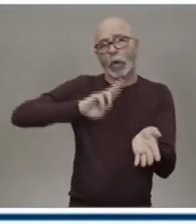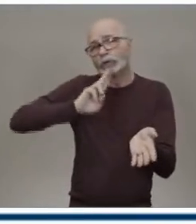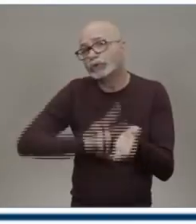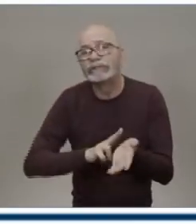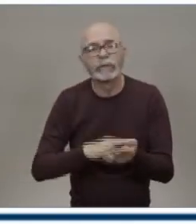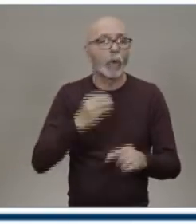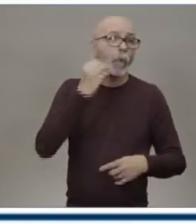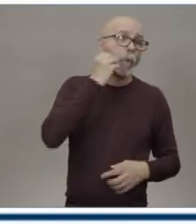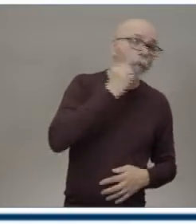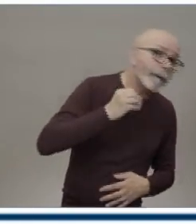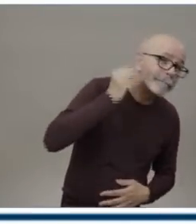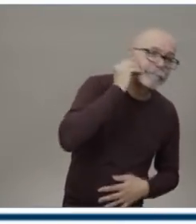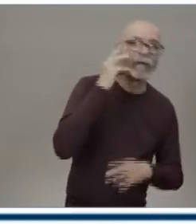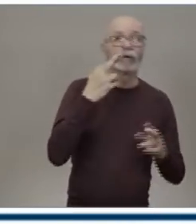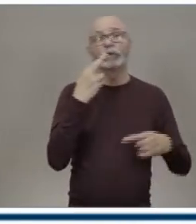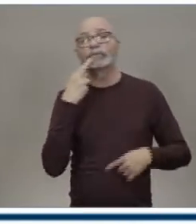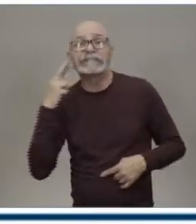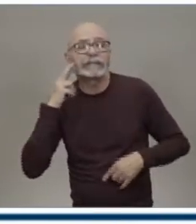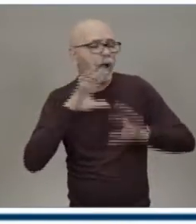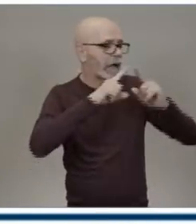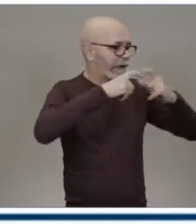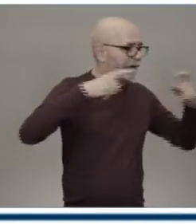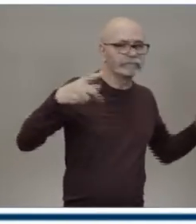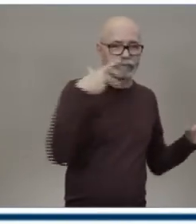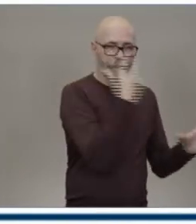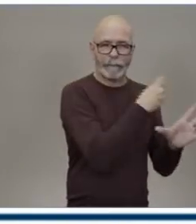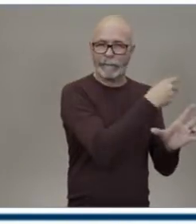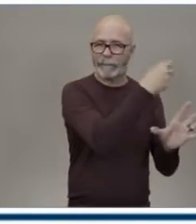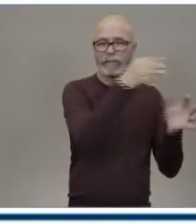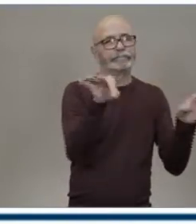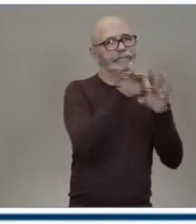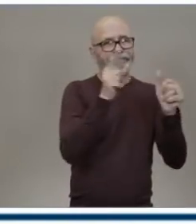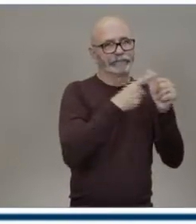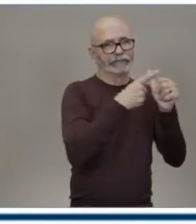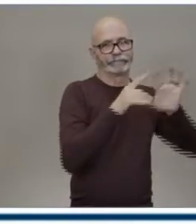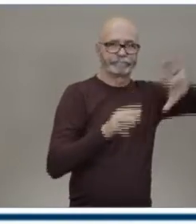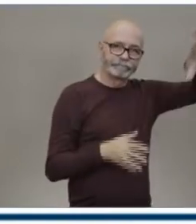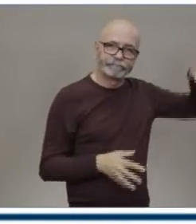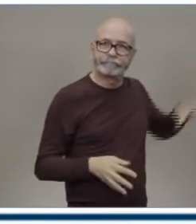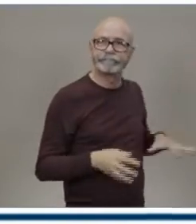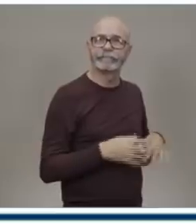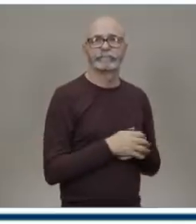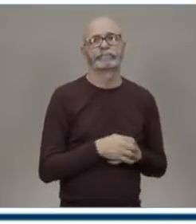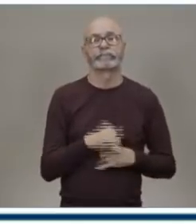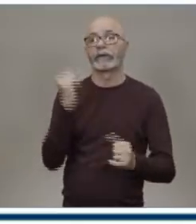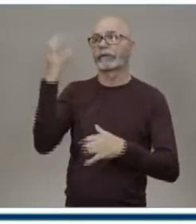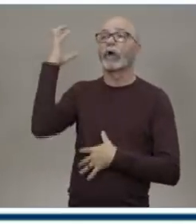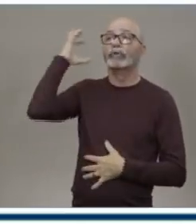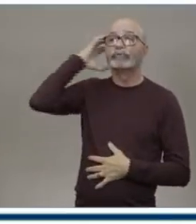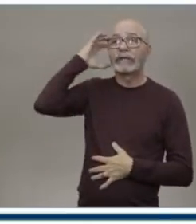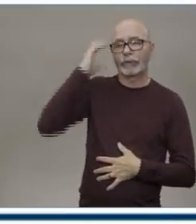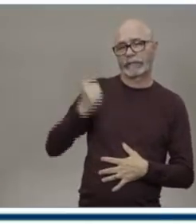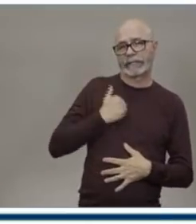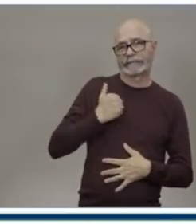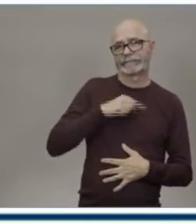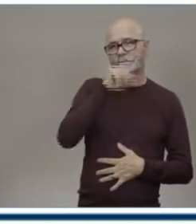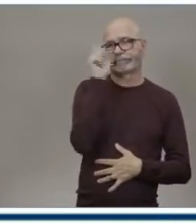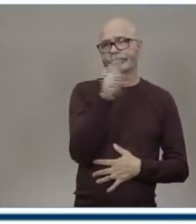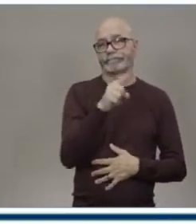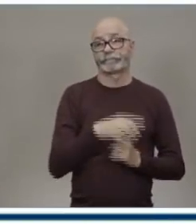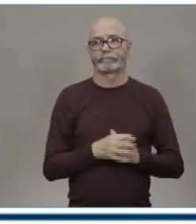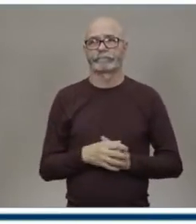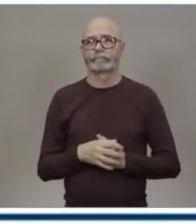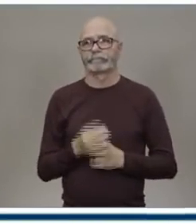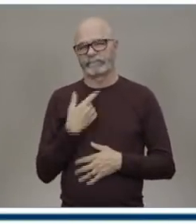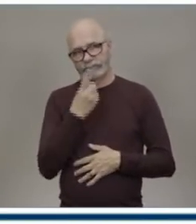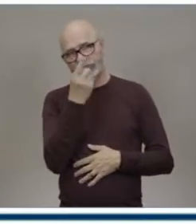Next question will go to Paul Waldenette with Radio Canada. Thank you. Hi. The question will be for Dr.